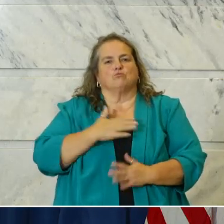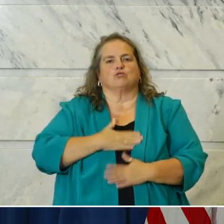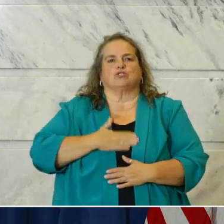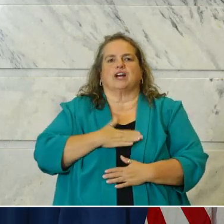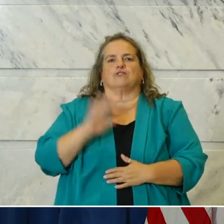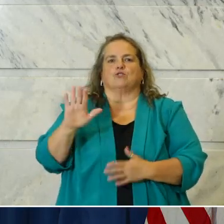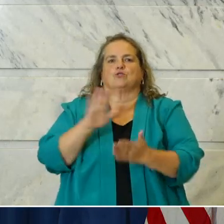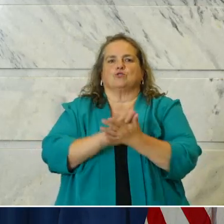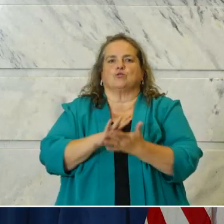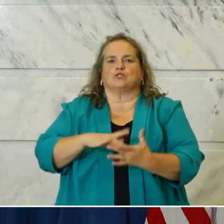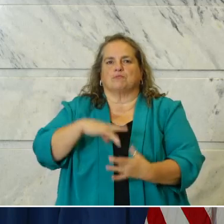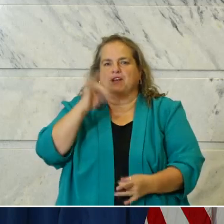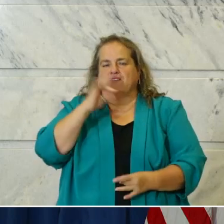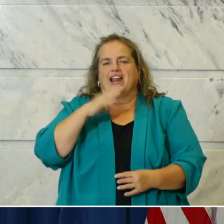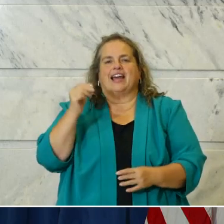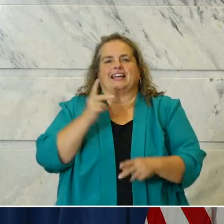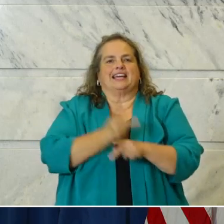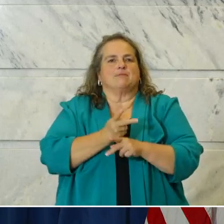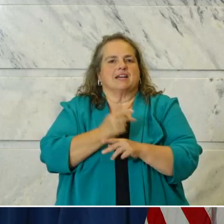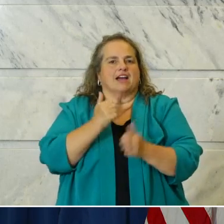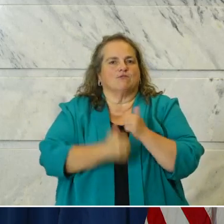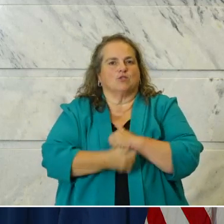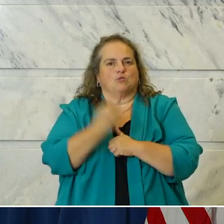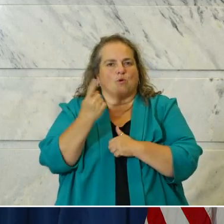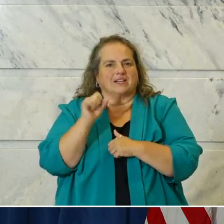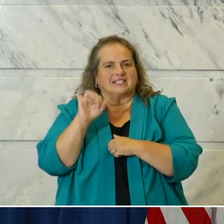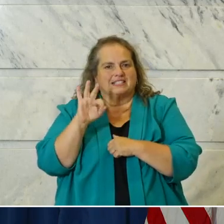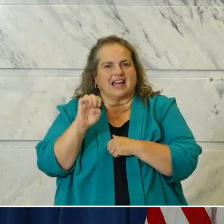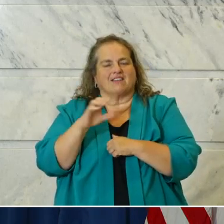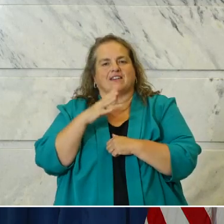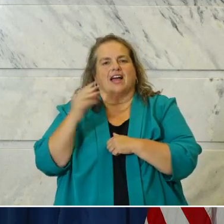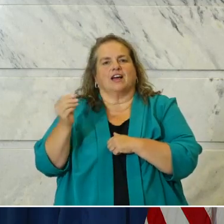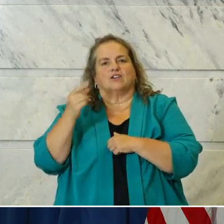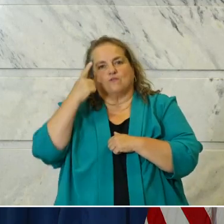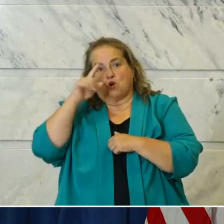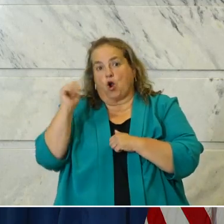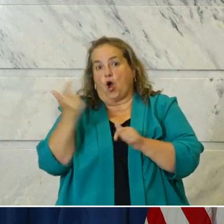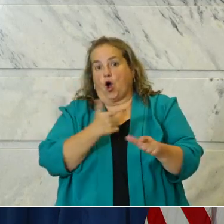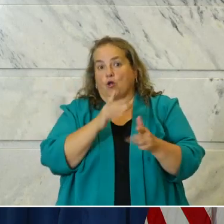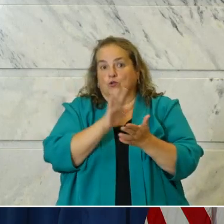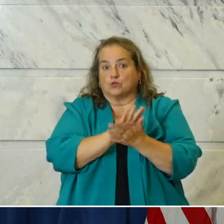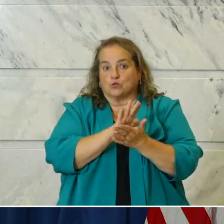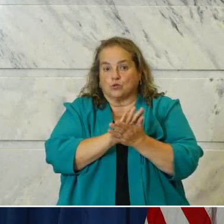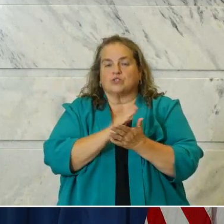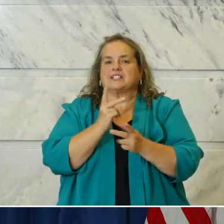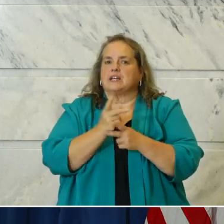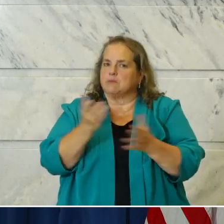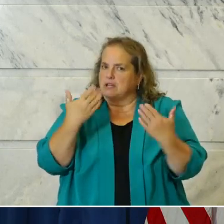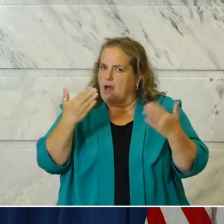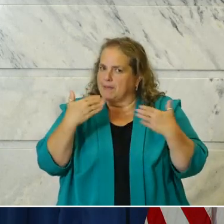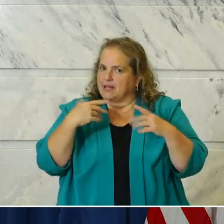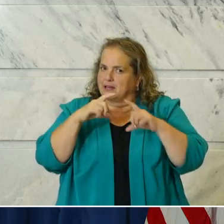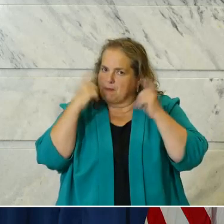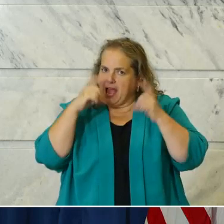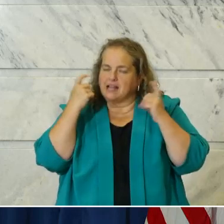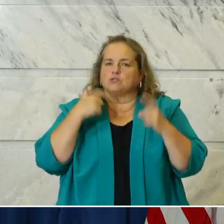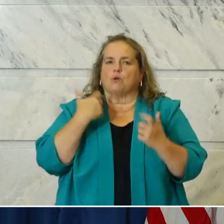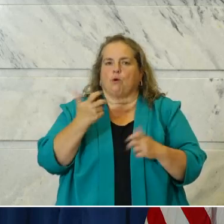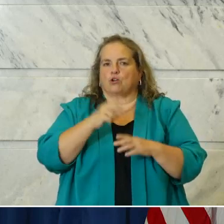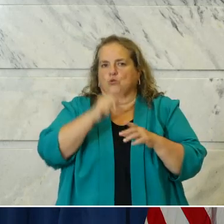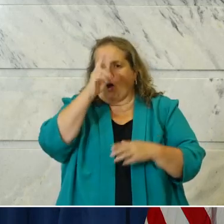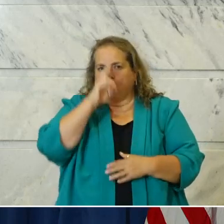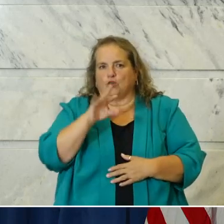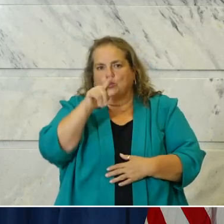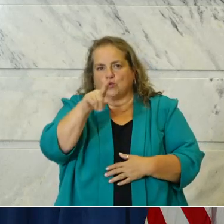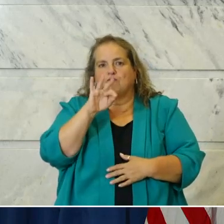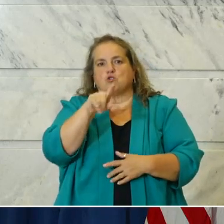spirit, keeping everybody safe, and for all those schools out there, keep them coming. We want to honor you if you are